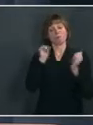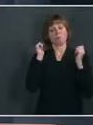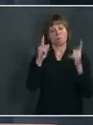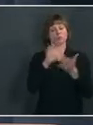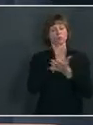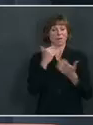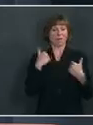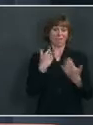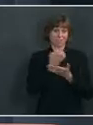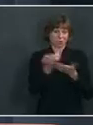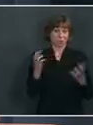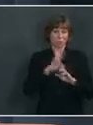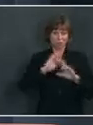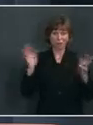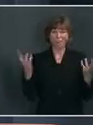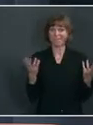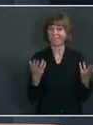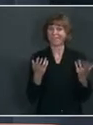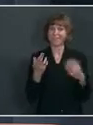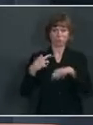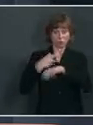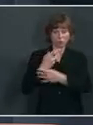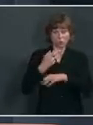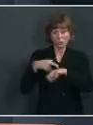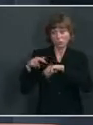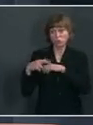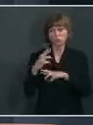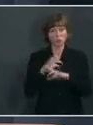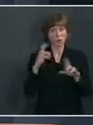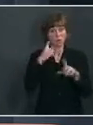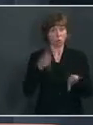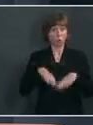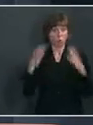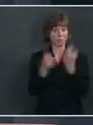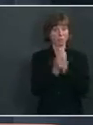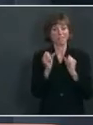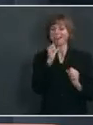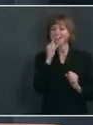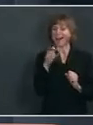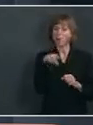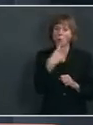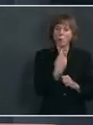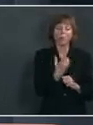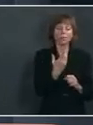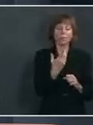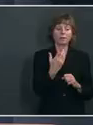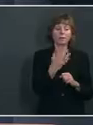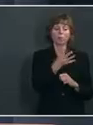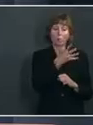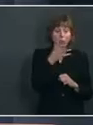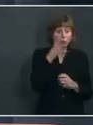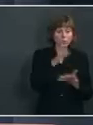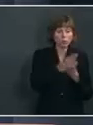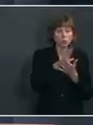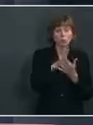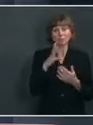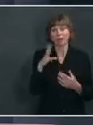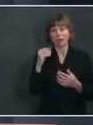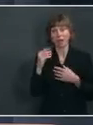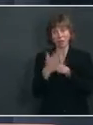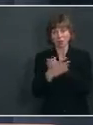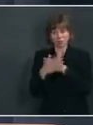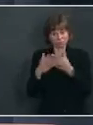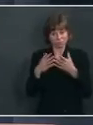to open safely, not just rural schools or private schools, which often is where a lot of the school reopenings and schools staying open